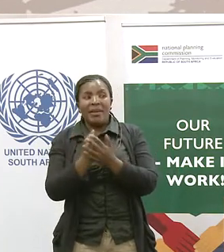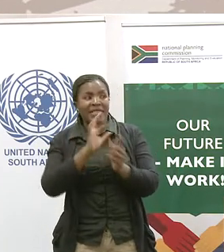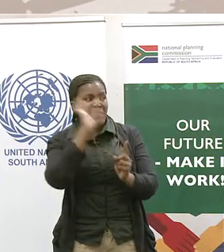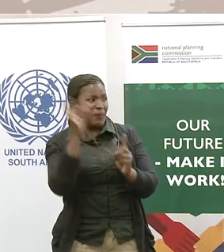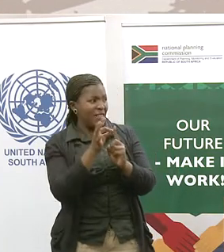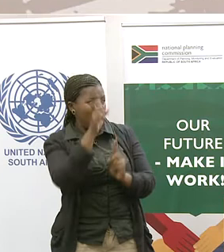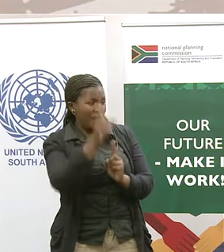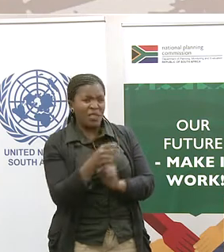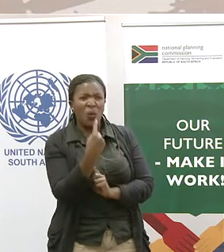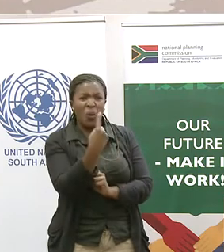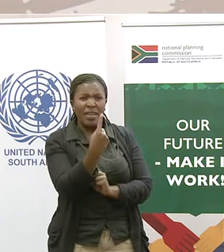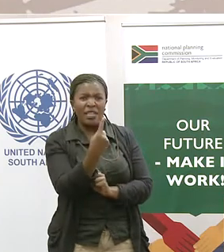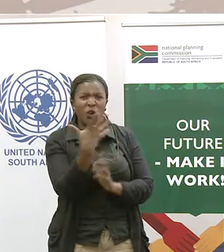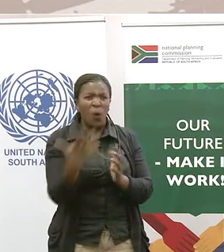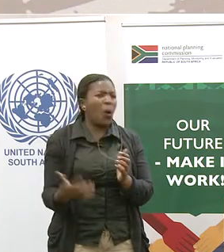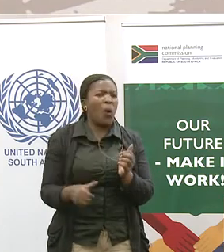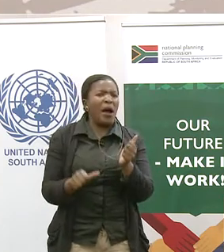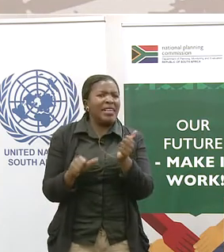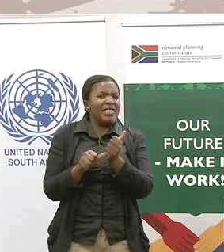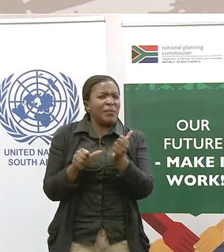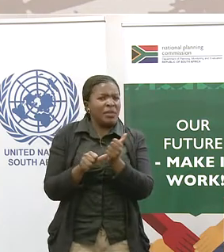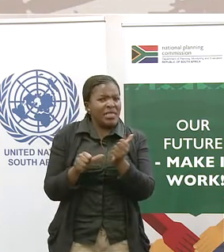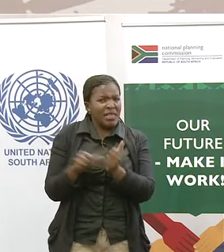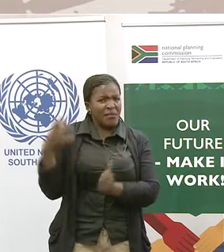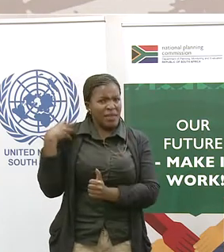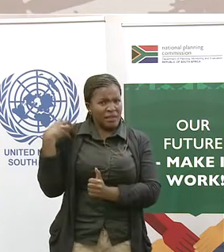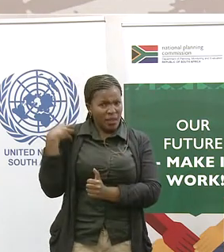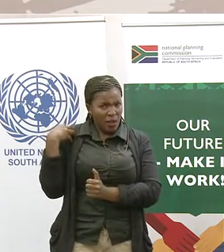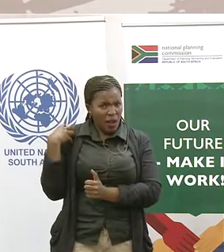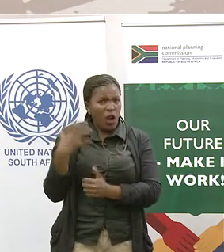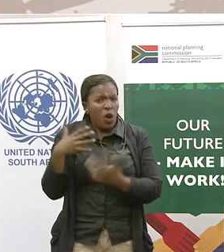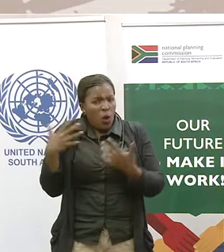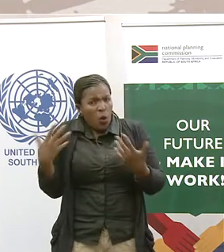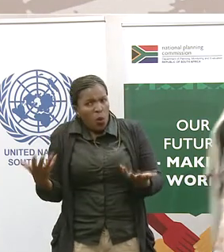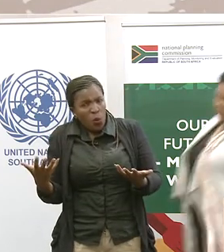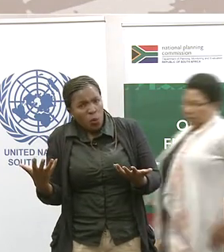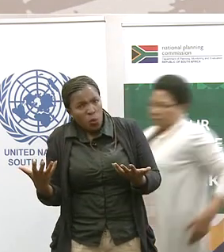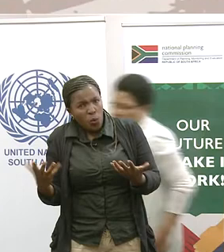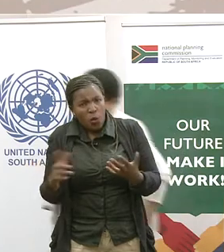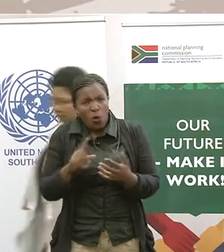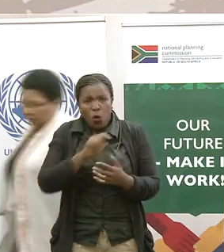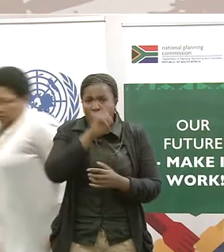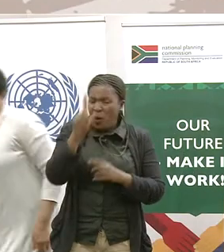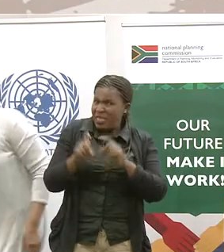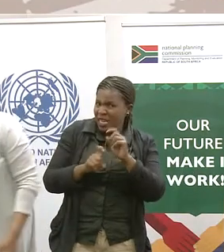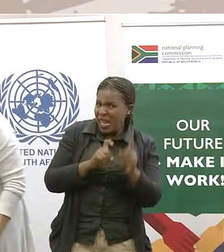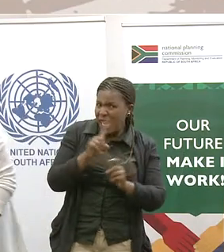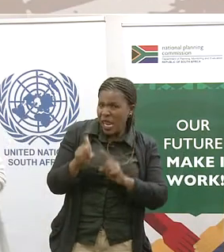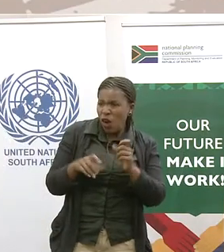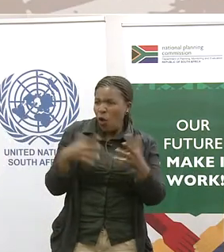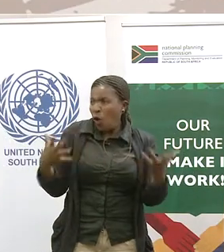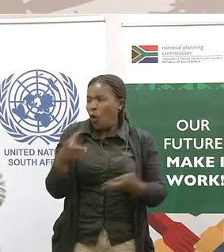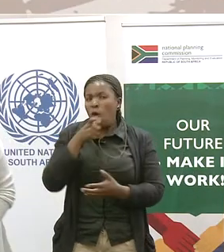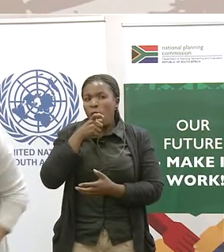panelists or the deputy minister, or alternatively pose questions or